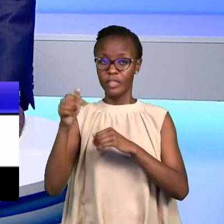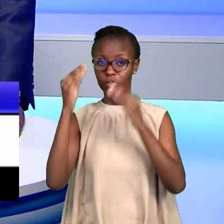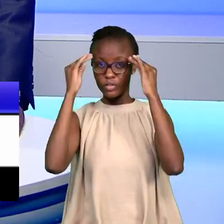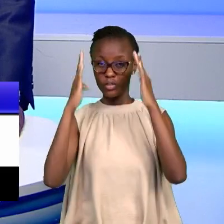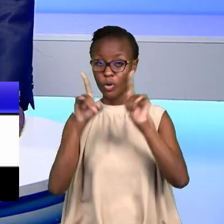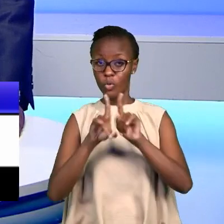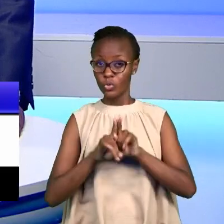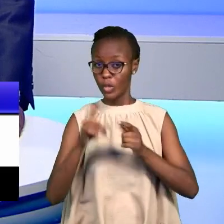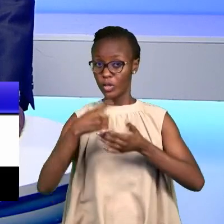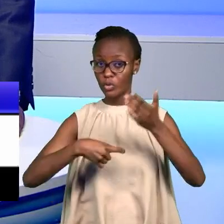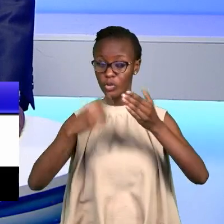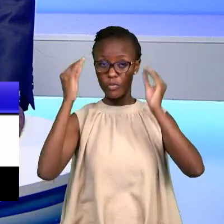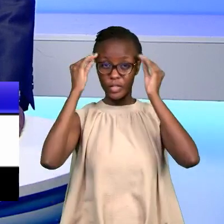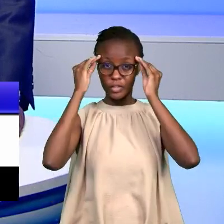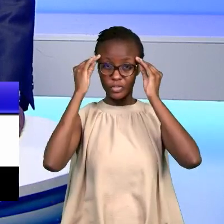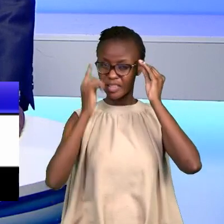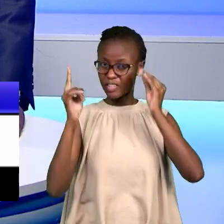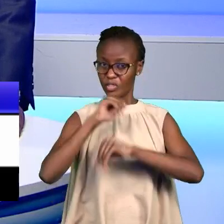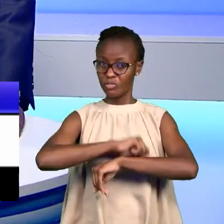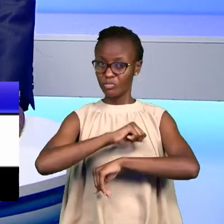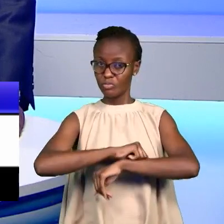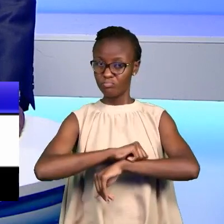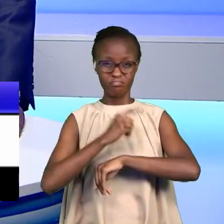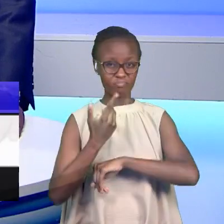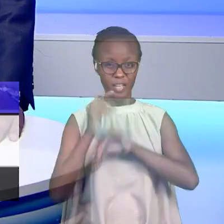country and what the institution is all about. Take a look.